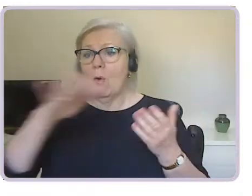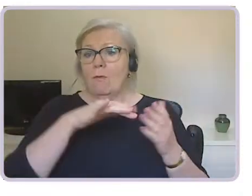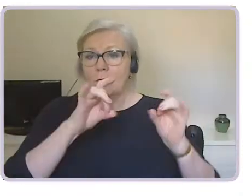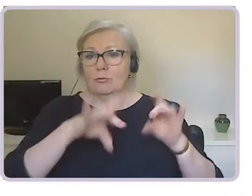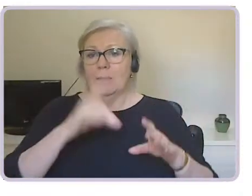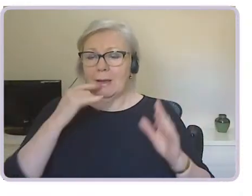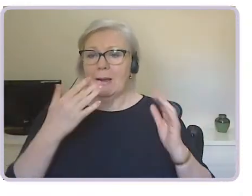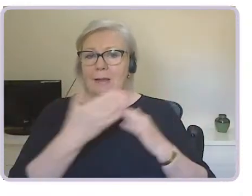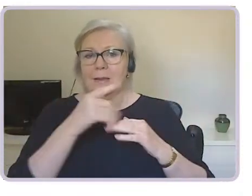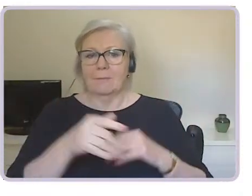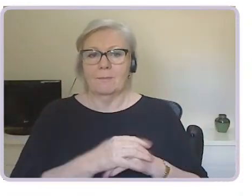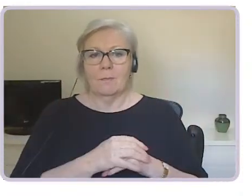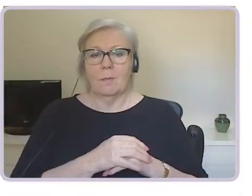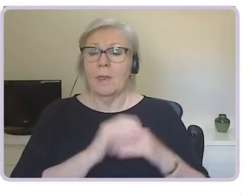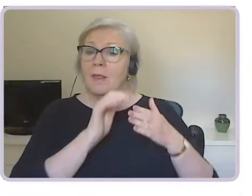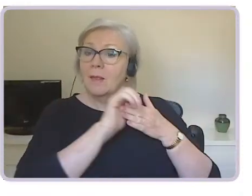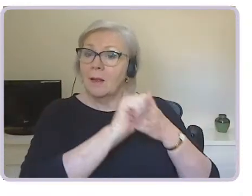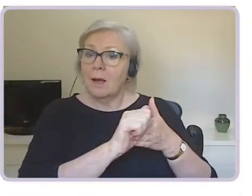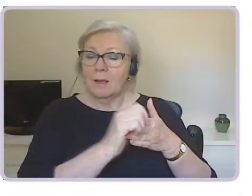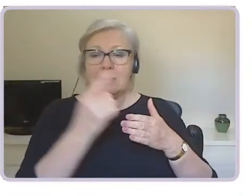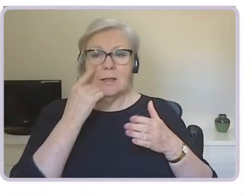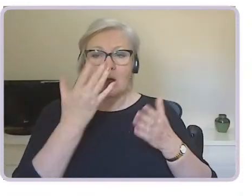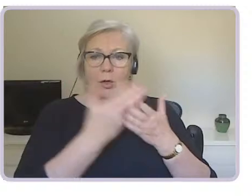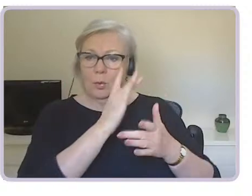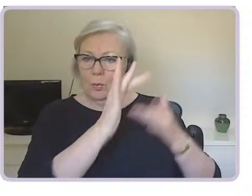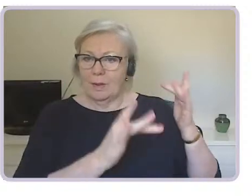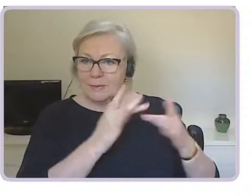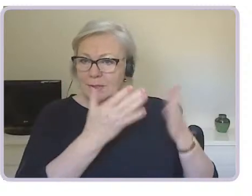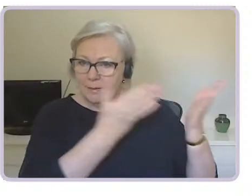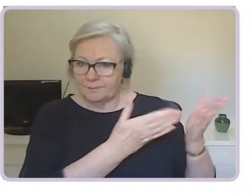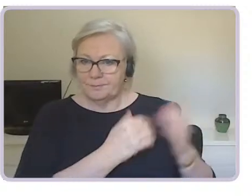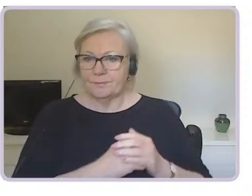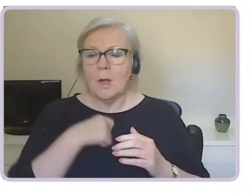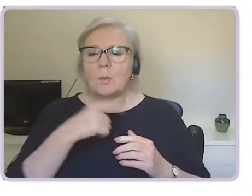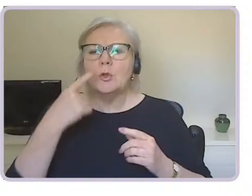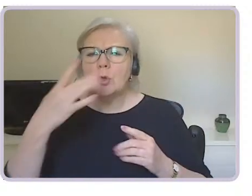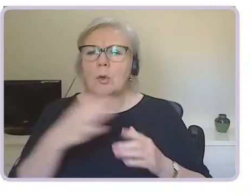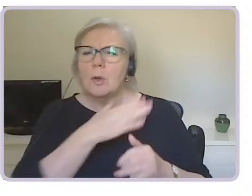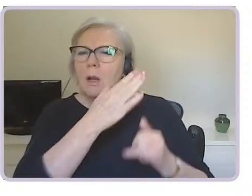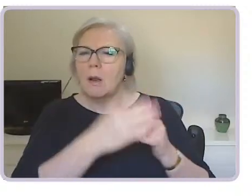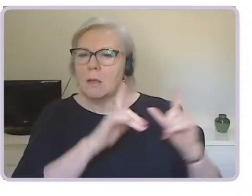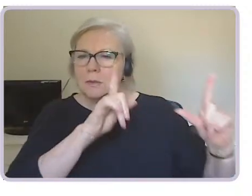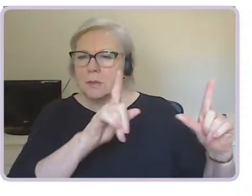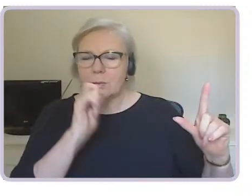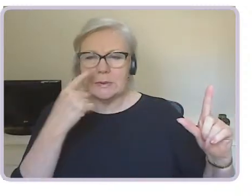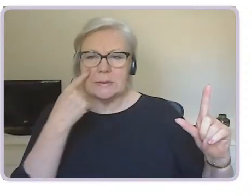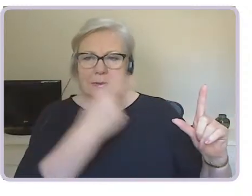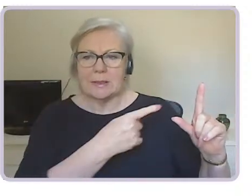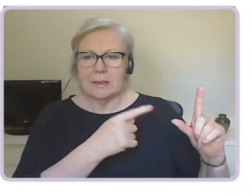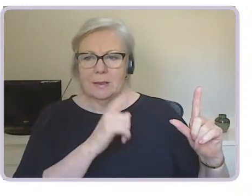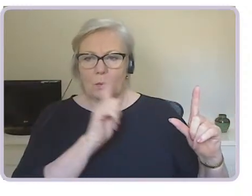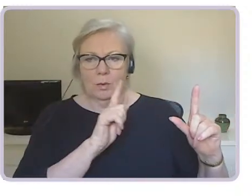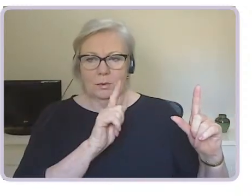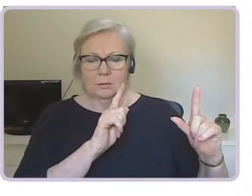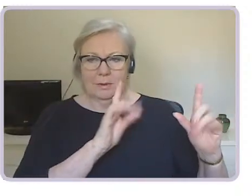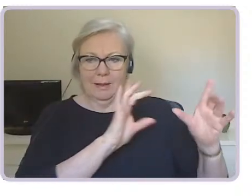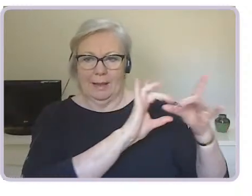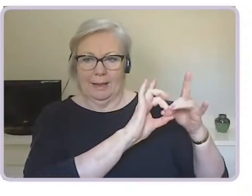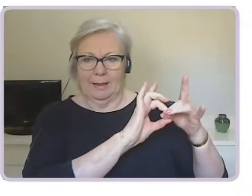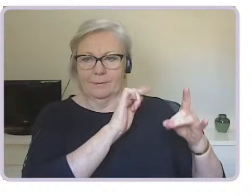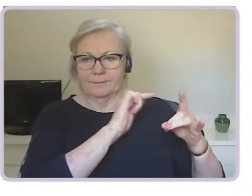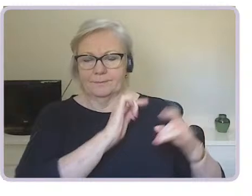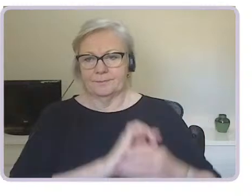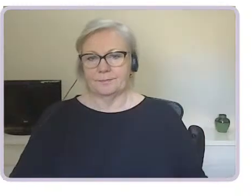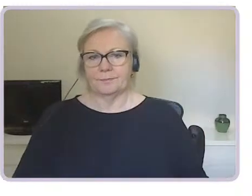The guide is available on the website. And again, I'll show you on the last slide a link that will take you to all the resources that you can use and